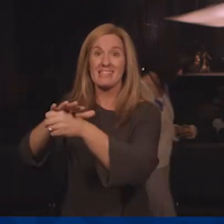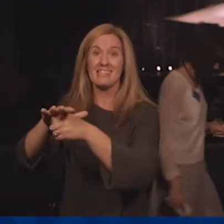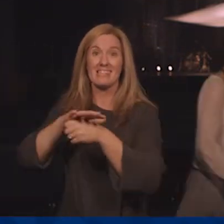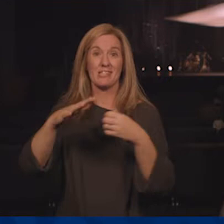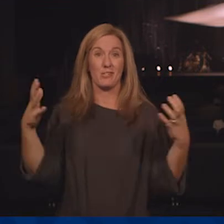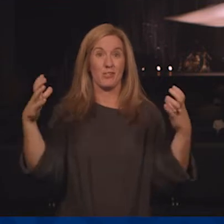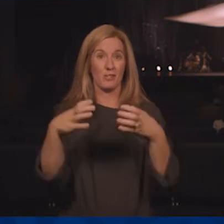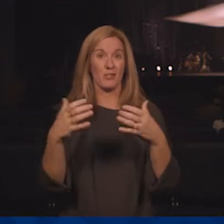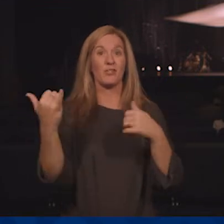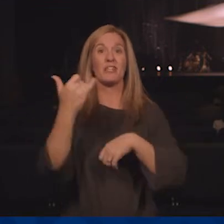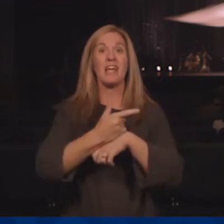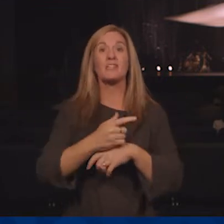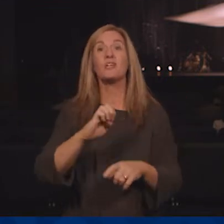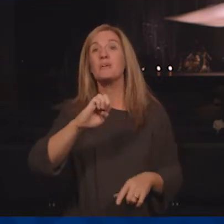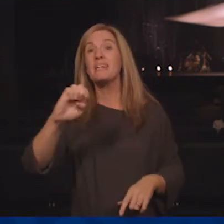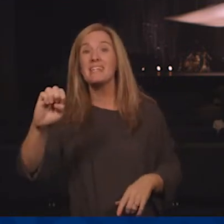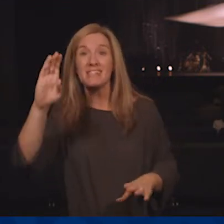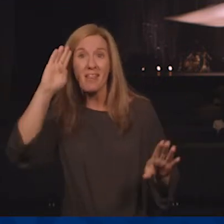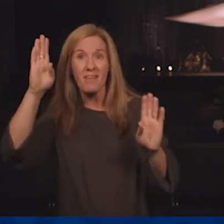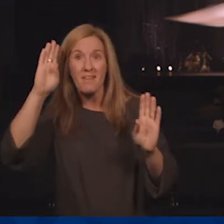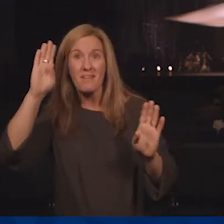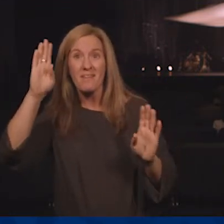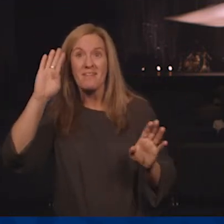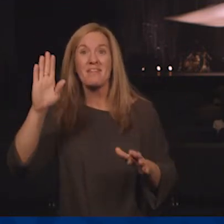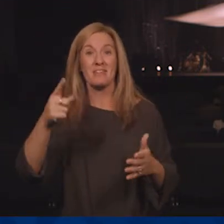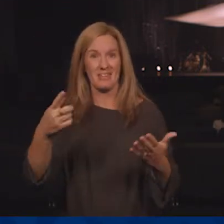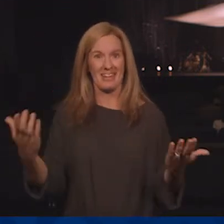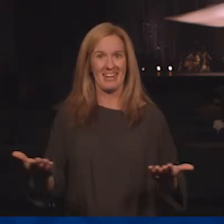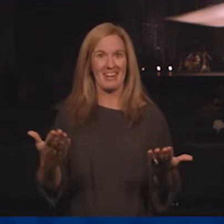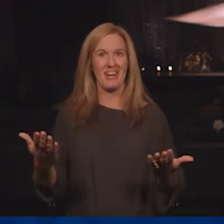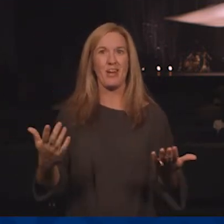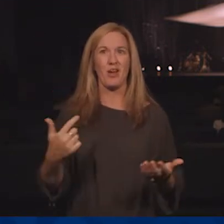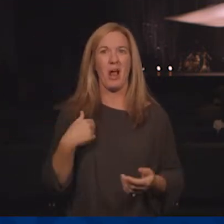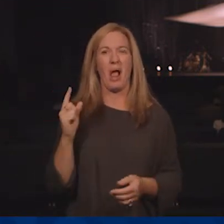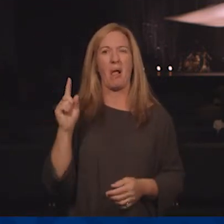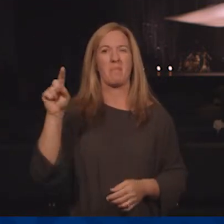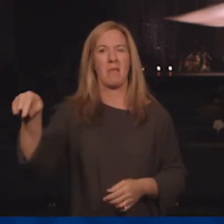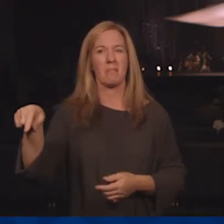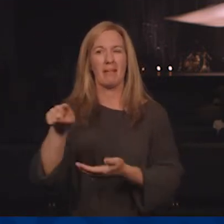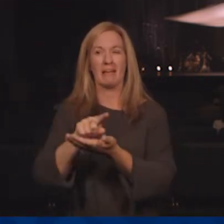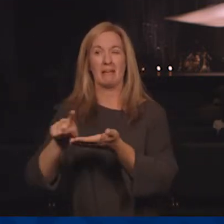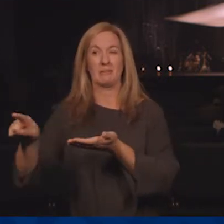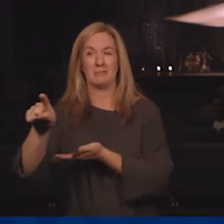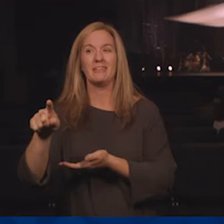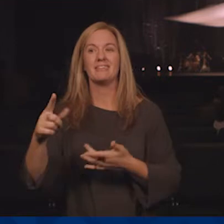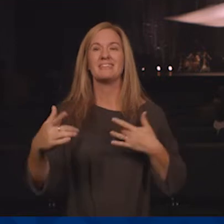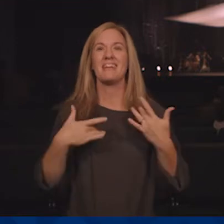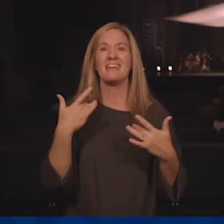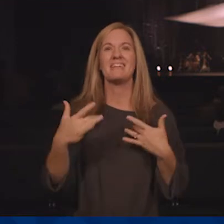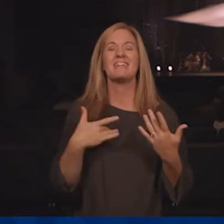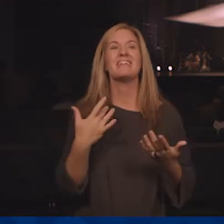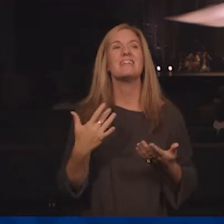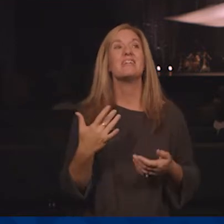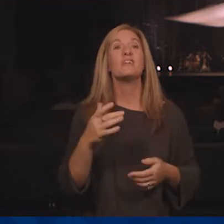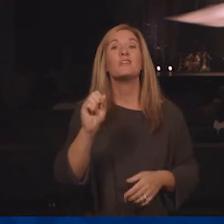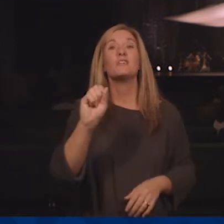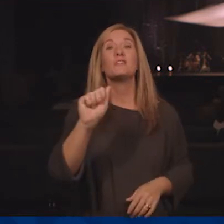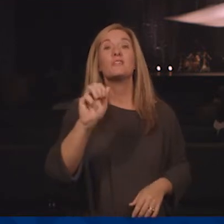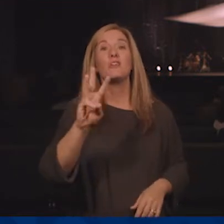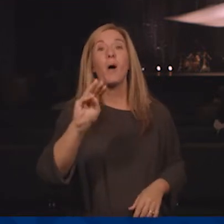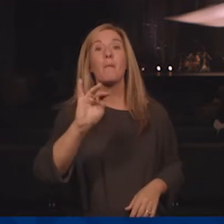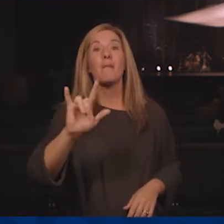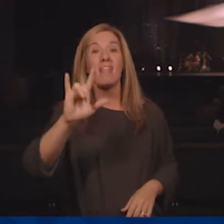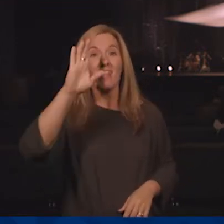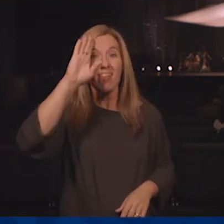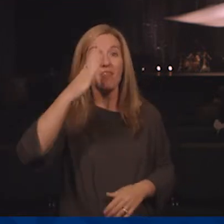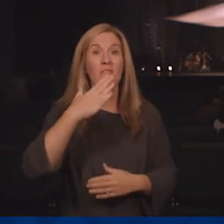we say good morning to East Campus? You guys are here. I'm going to be hanging out with East Campus next week, so that's pretty exciting. Good morning to Sawmill.